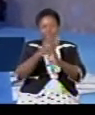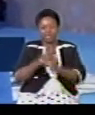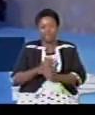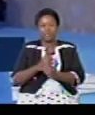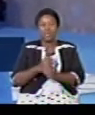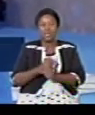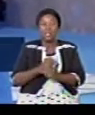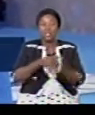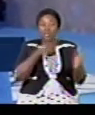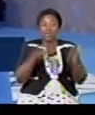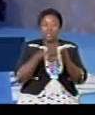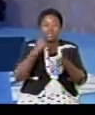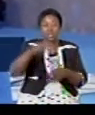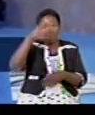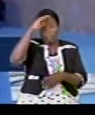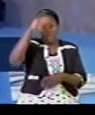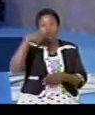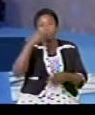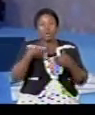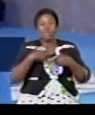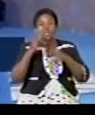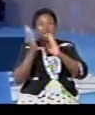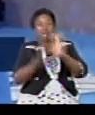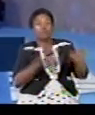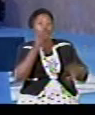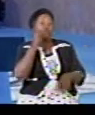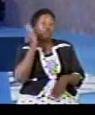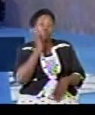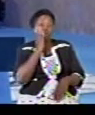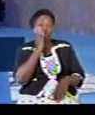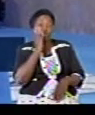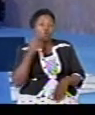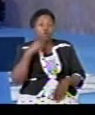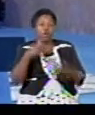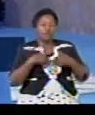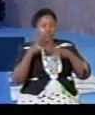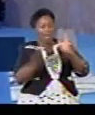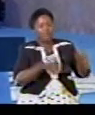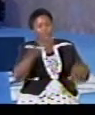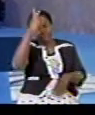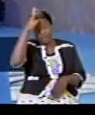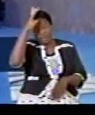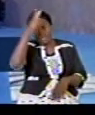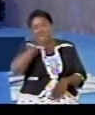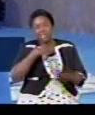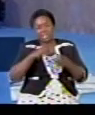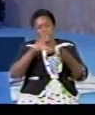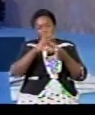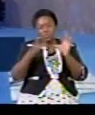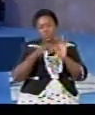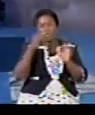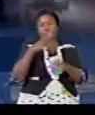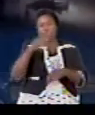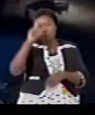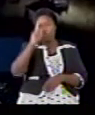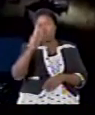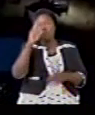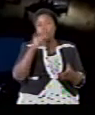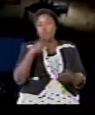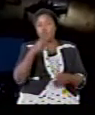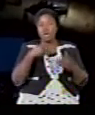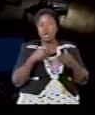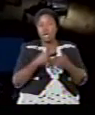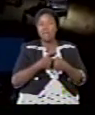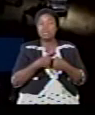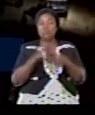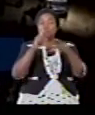is the man who had left home, who had left the father. And it's the story of the one who has gone